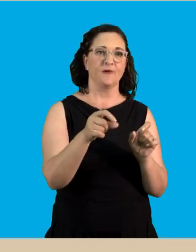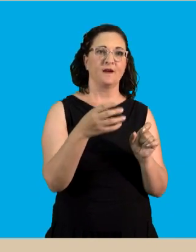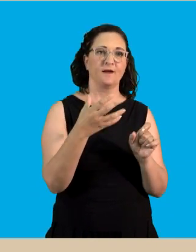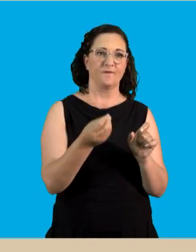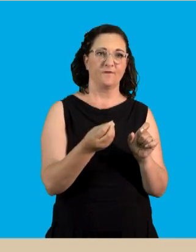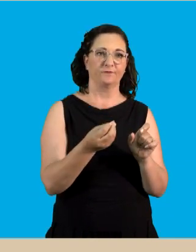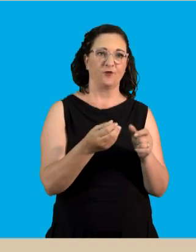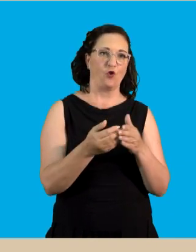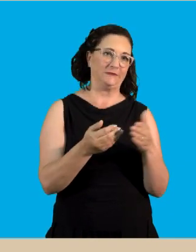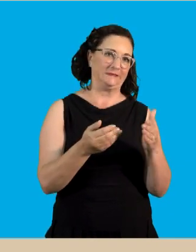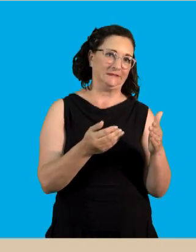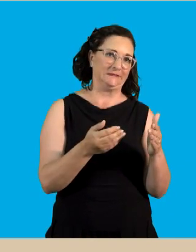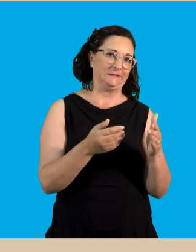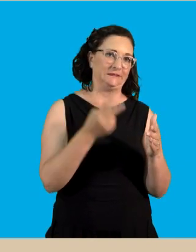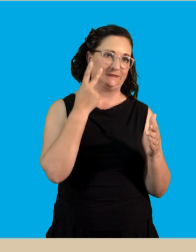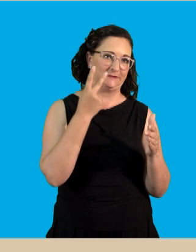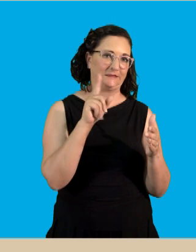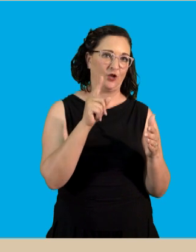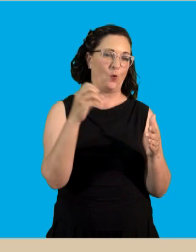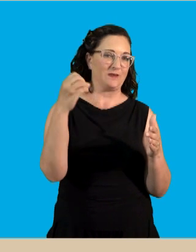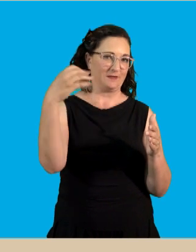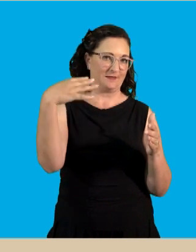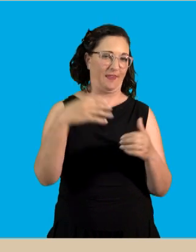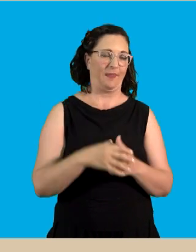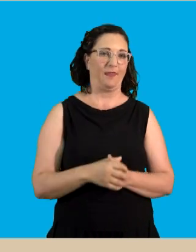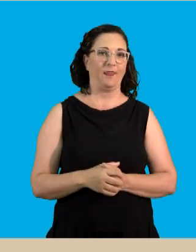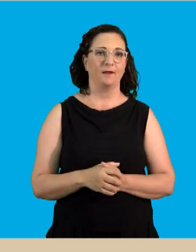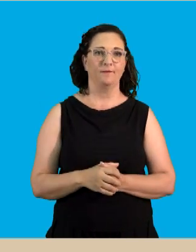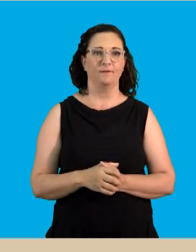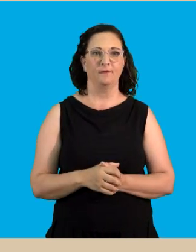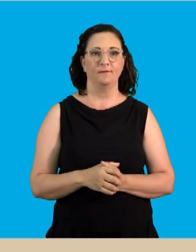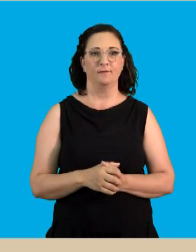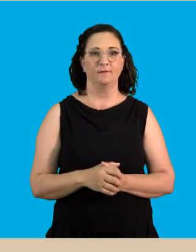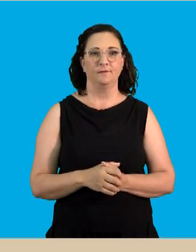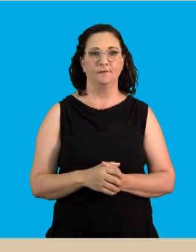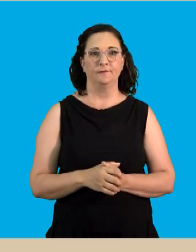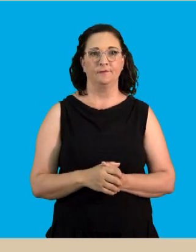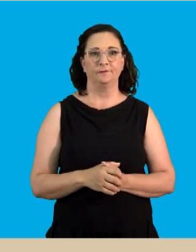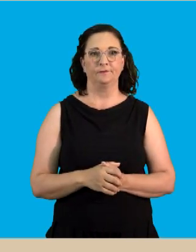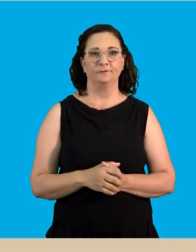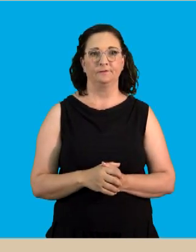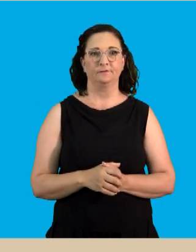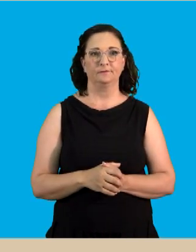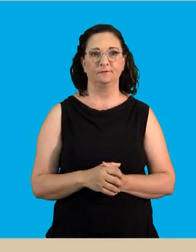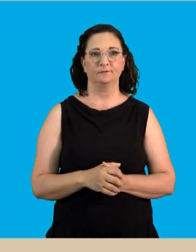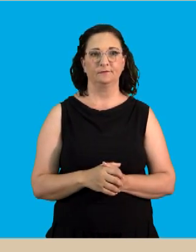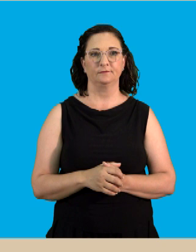the edge, this is where we find our sun. So I'm going to label this the